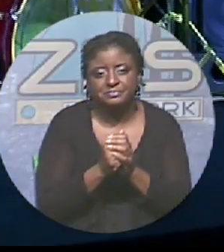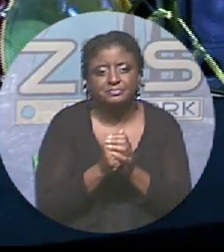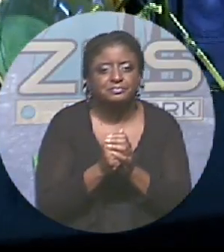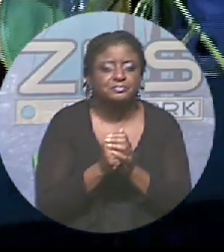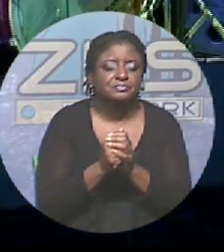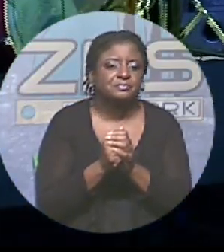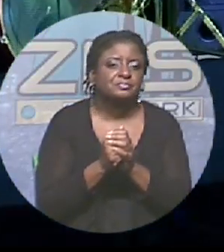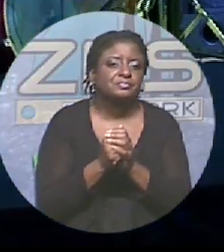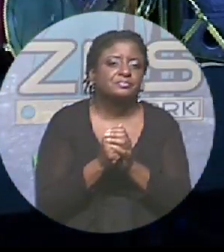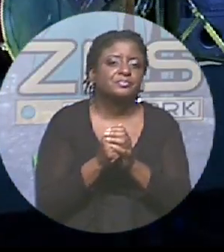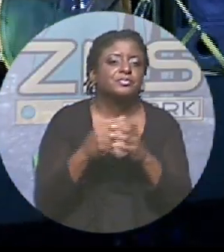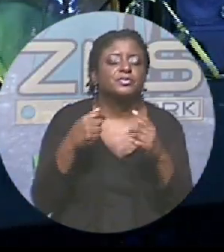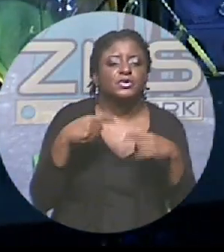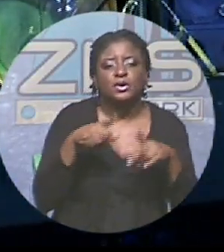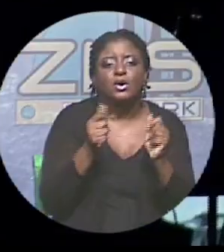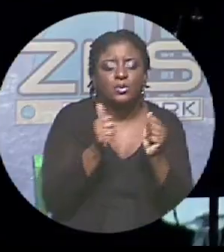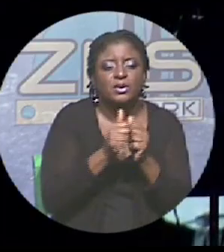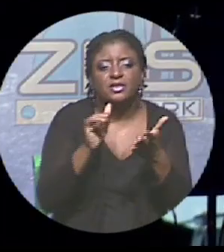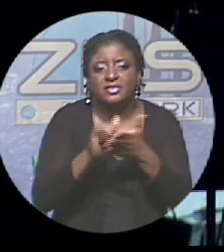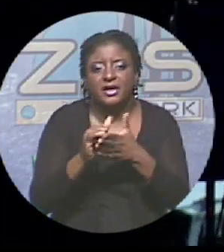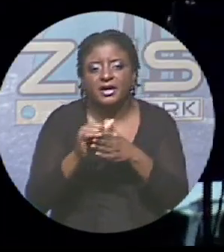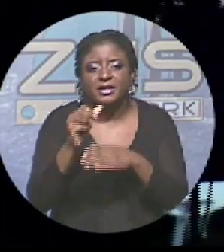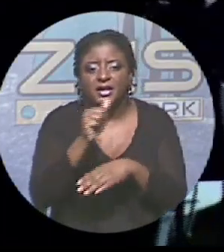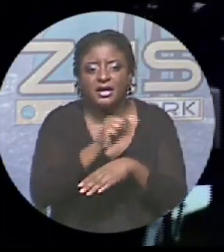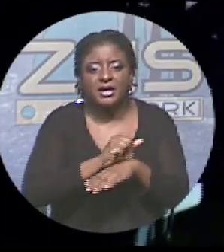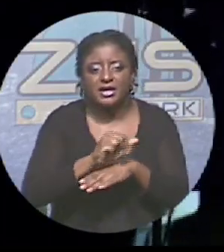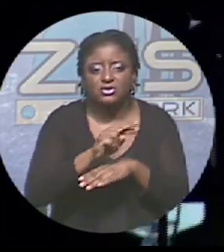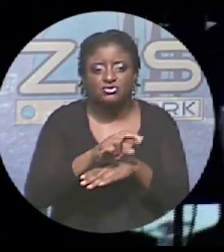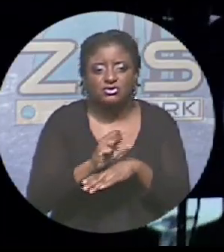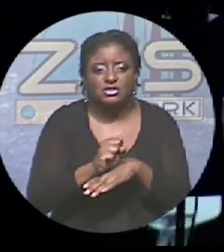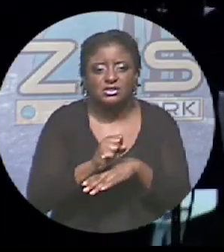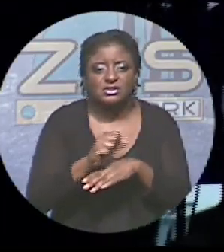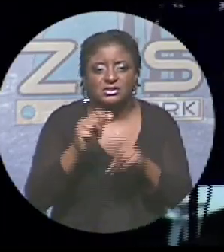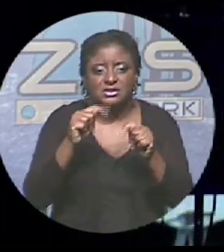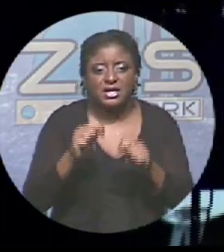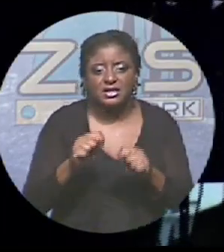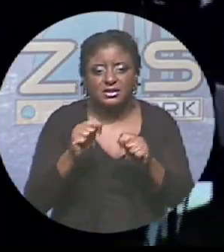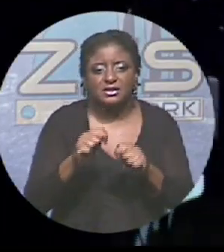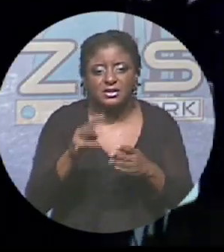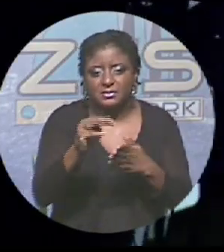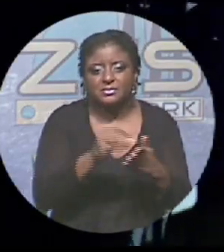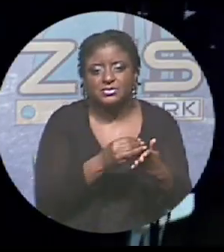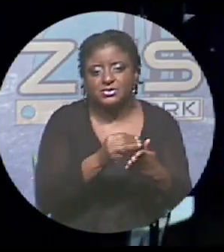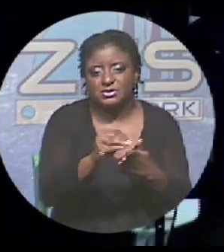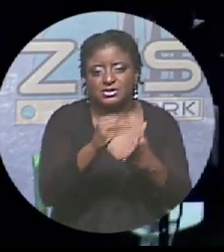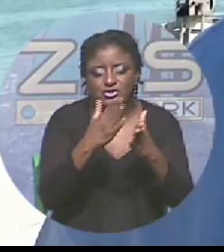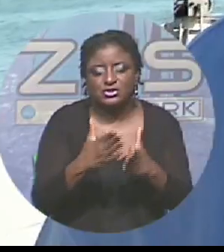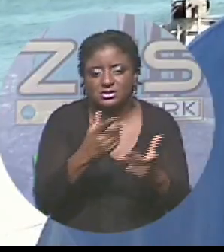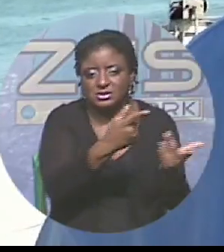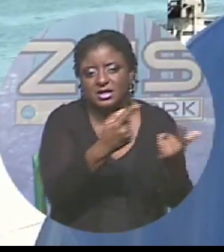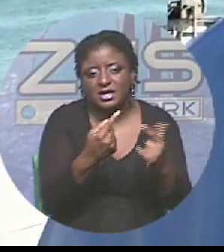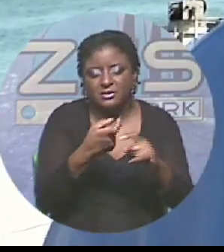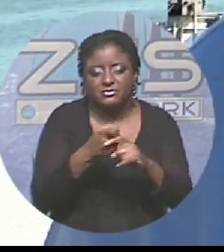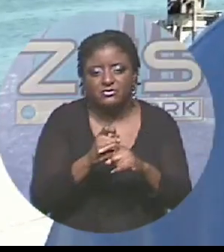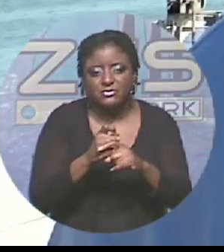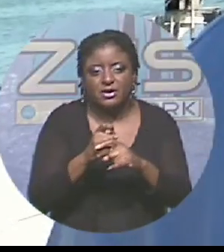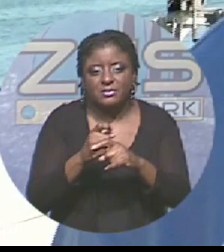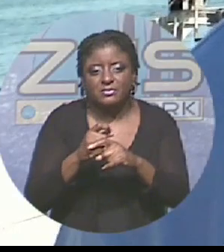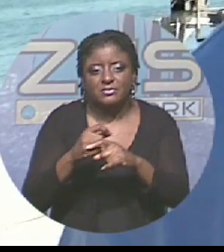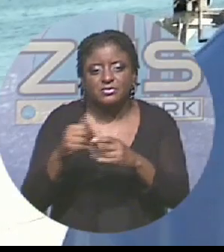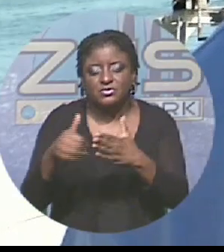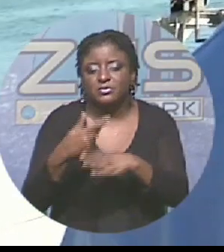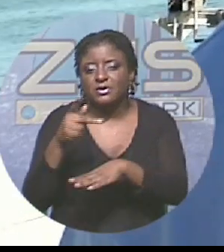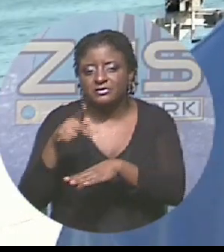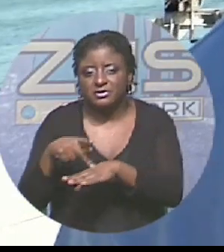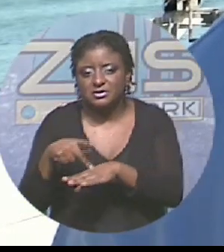Now, to go along with the Andros talent, musicians also came from the capital, a great mixture. In speaking with the